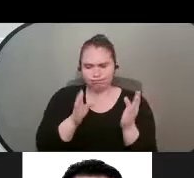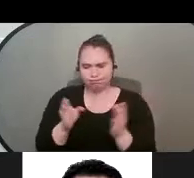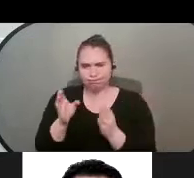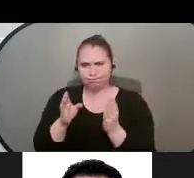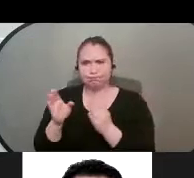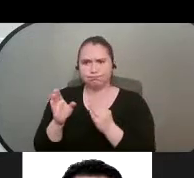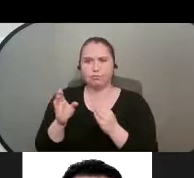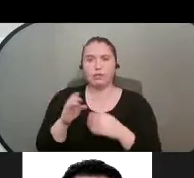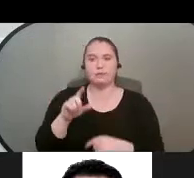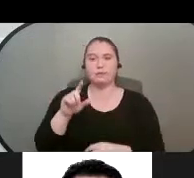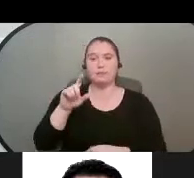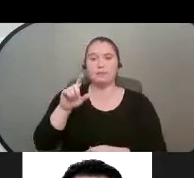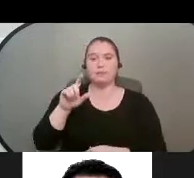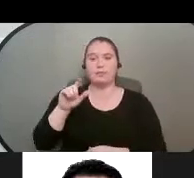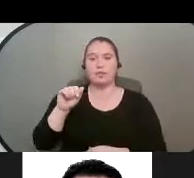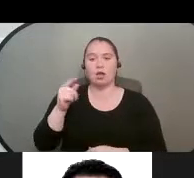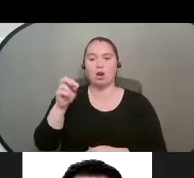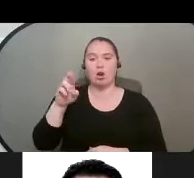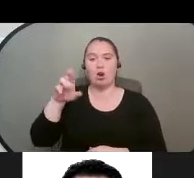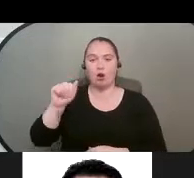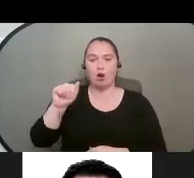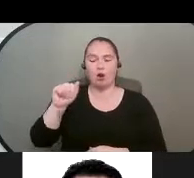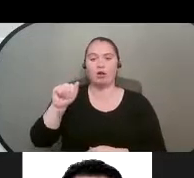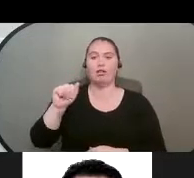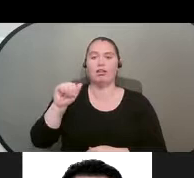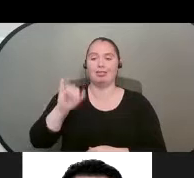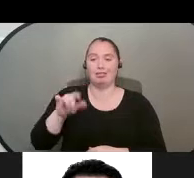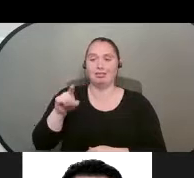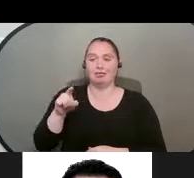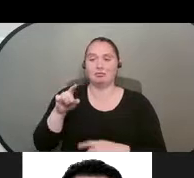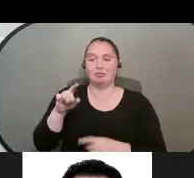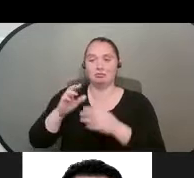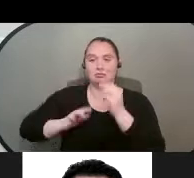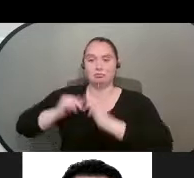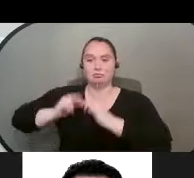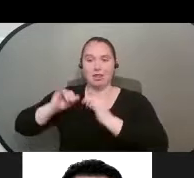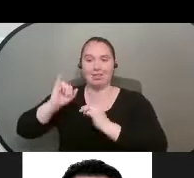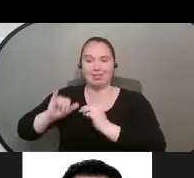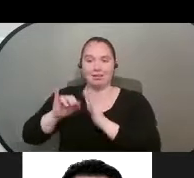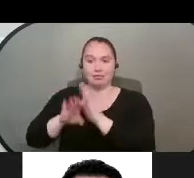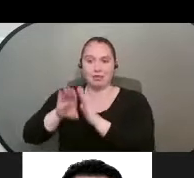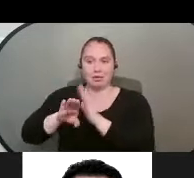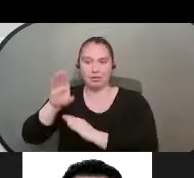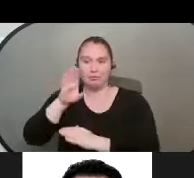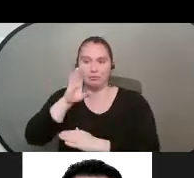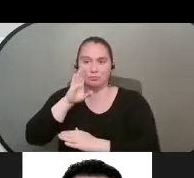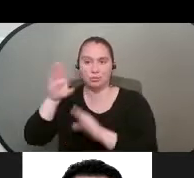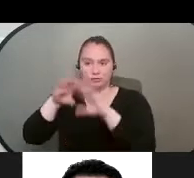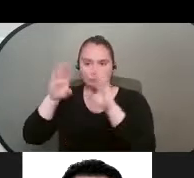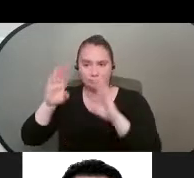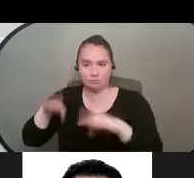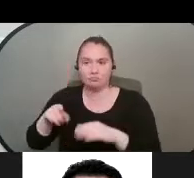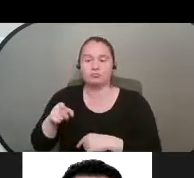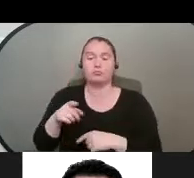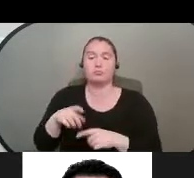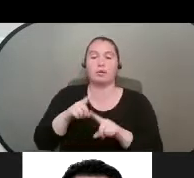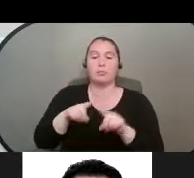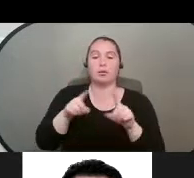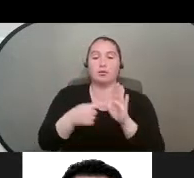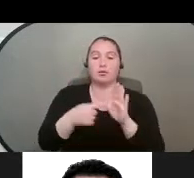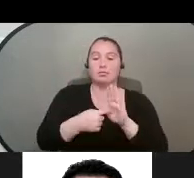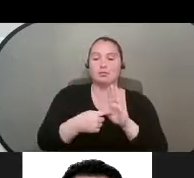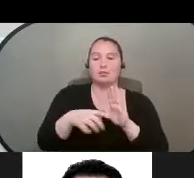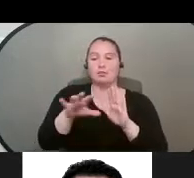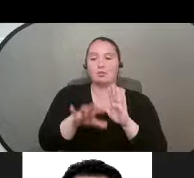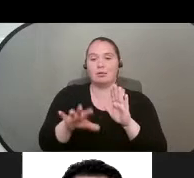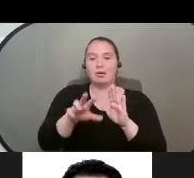Lennar is the builder that's looking to build in this development, but it represents about 350 future